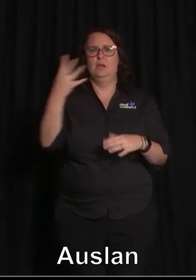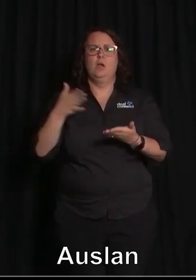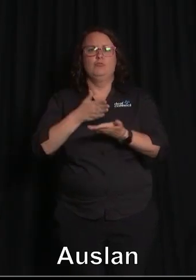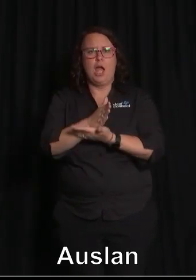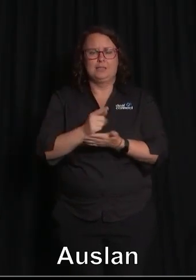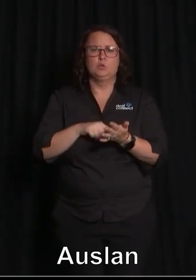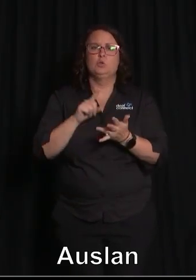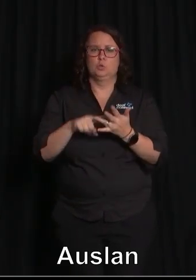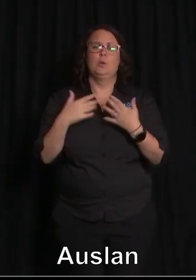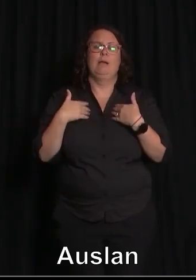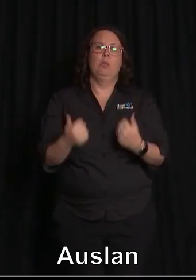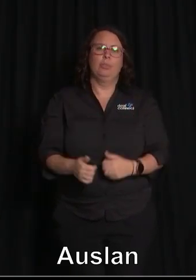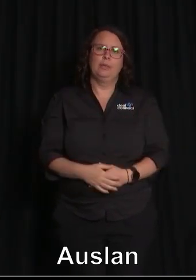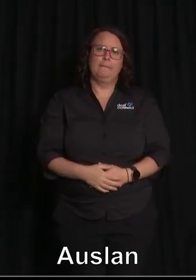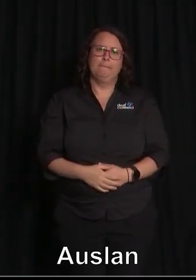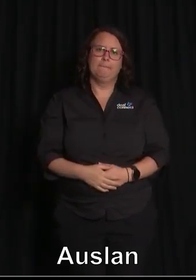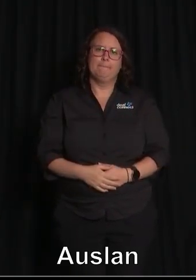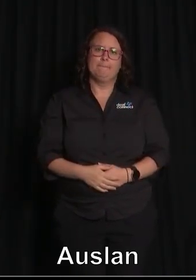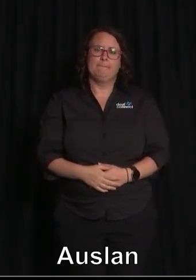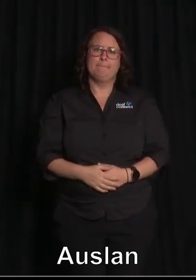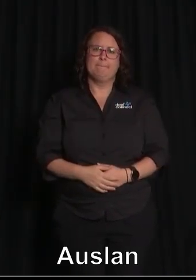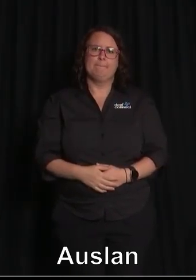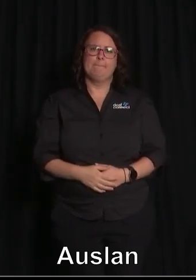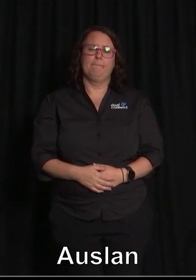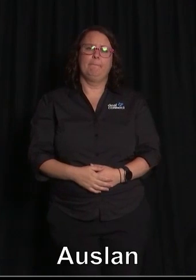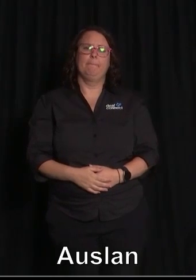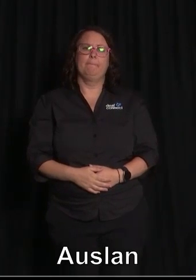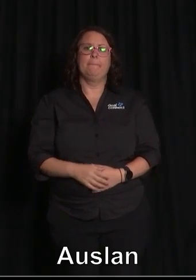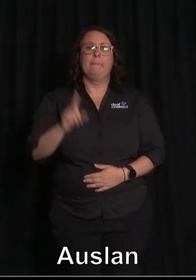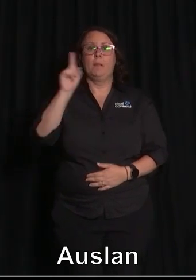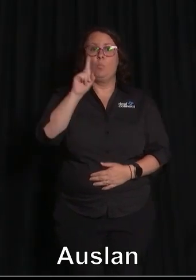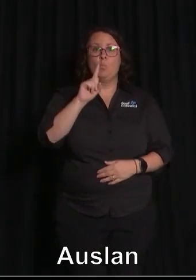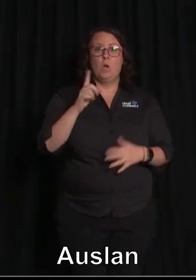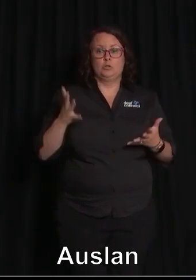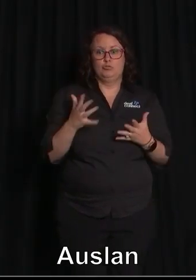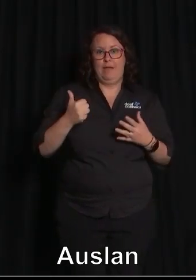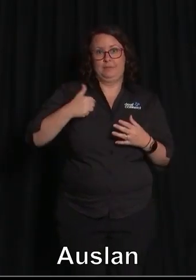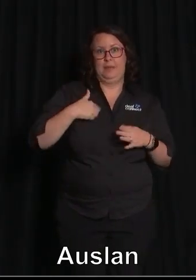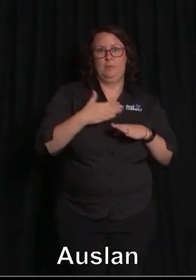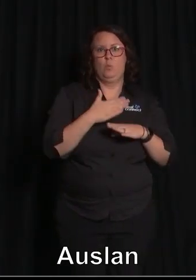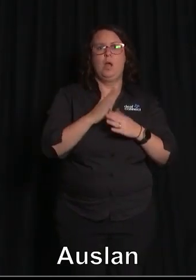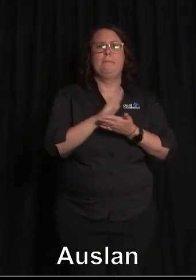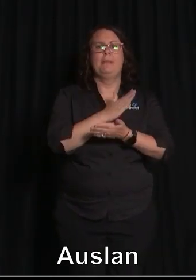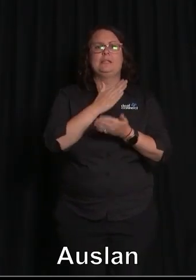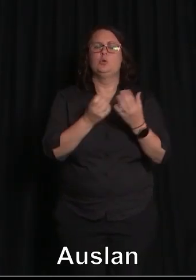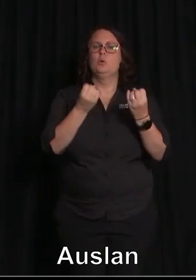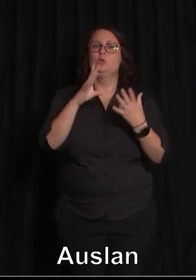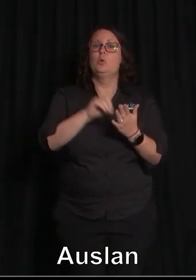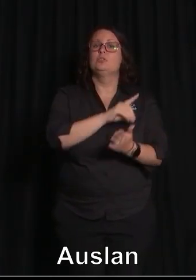health framework, that the key principles that drive me of non-discrimination, equality,